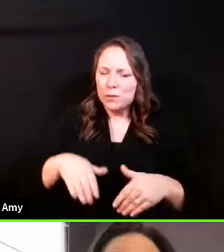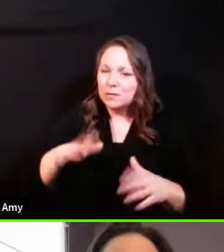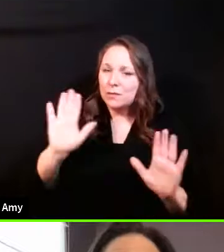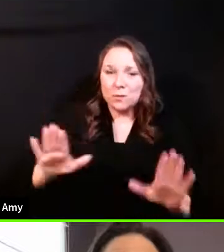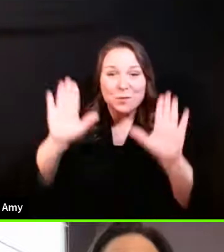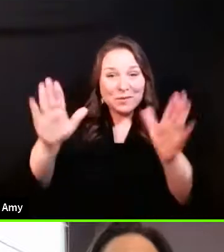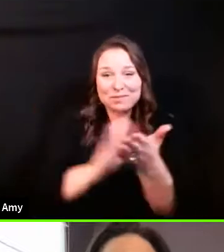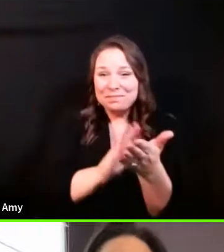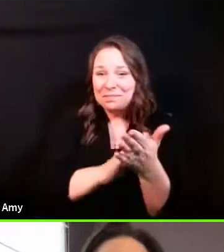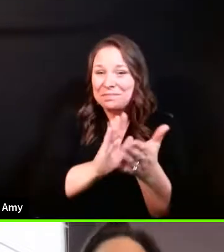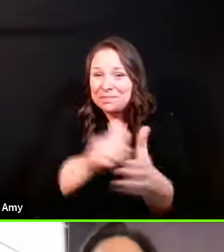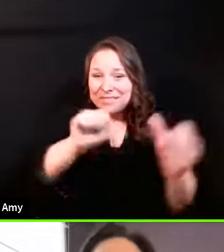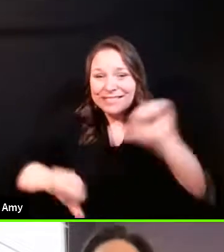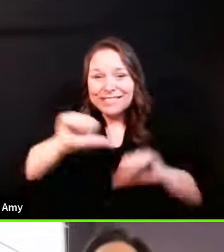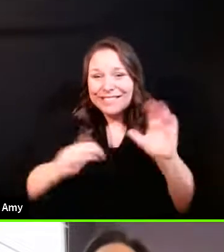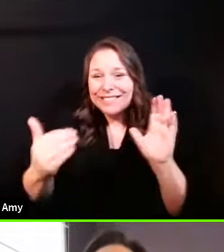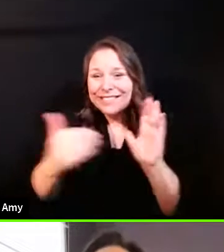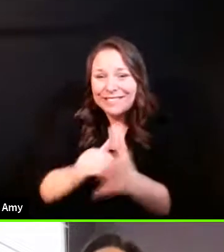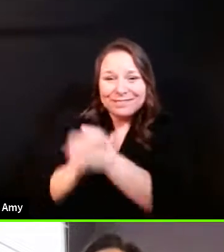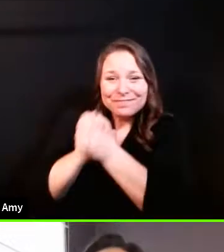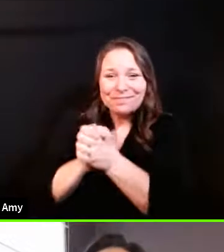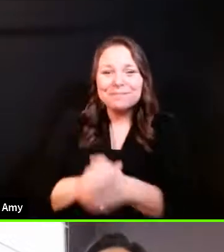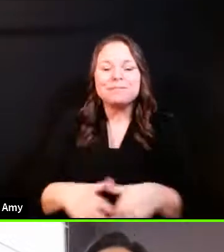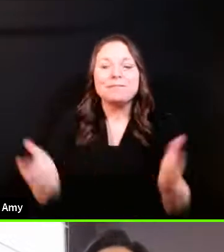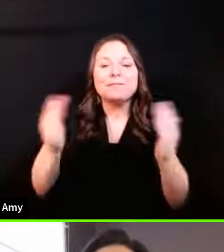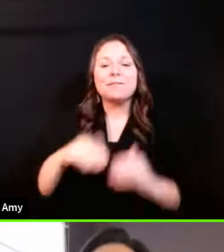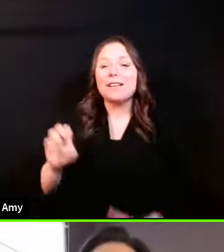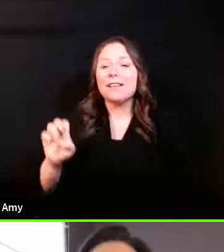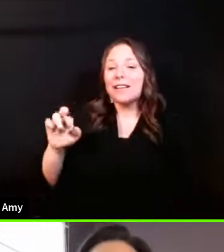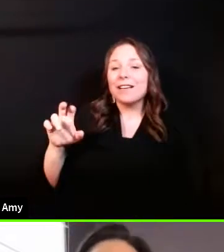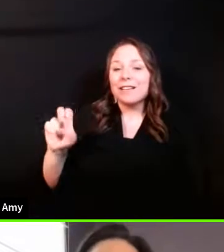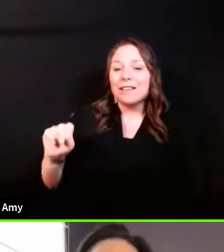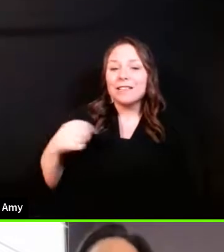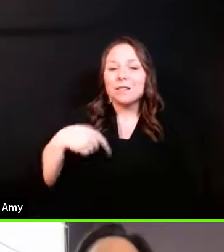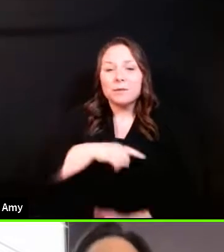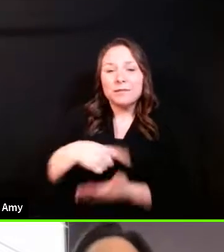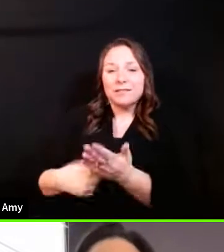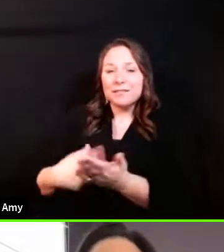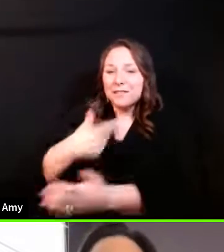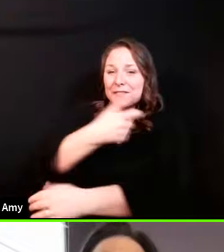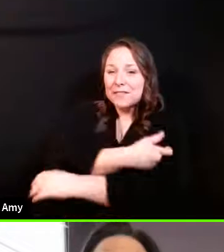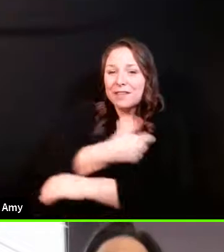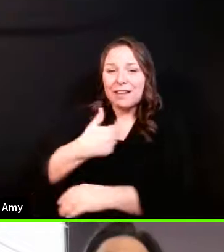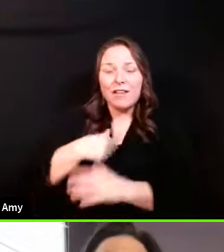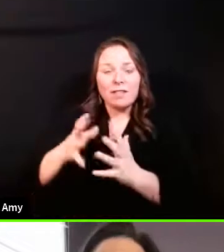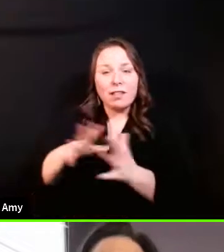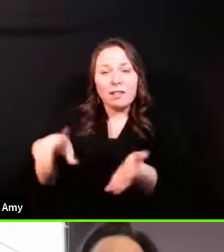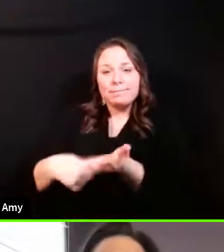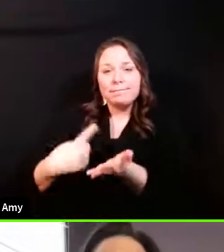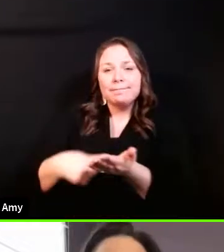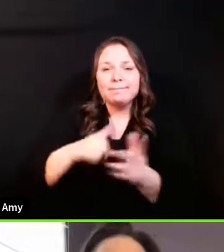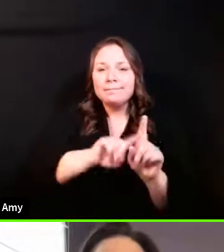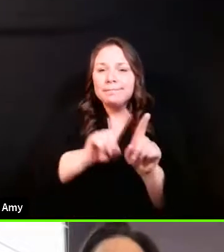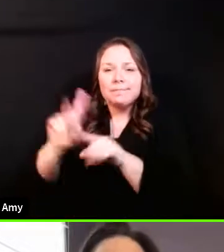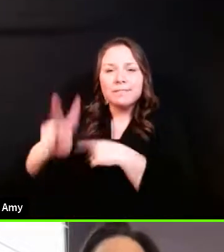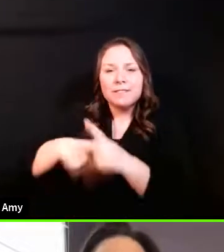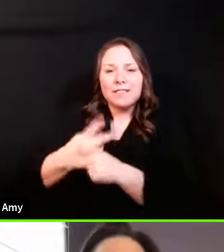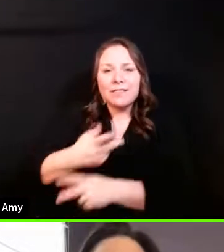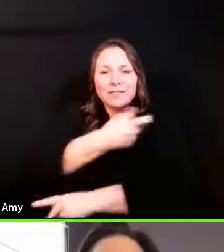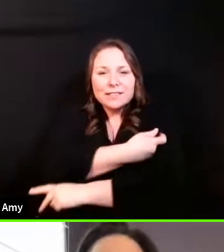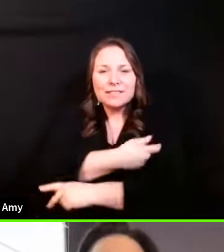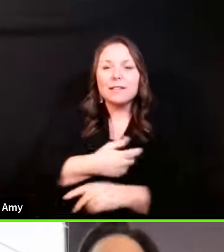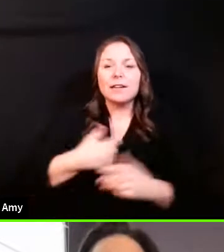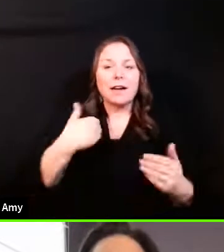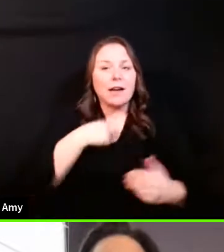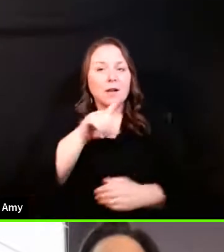Yay, science, once again. Erin, while we are on the topic of vaccines, there's a lot of talk about the different vaccines that are out there. In fact, we got this